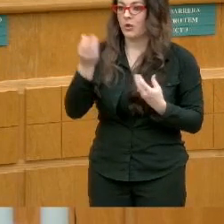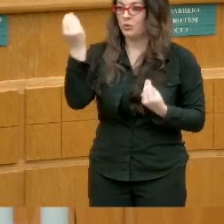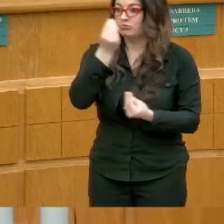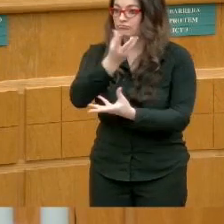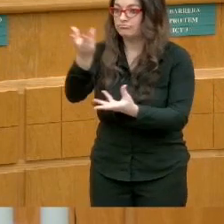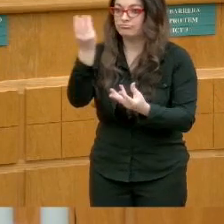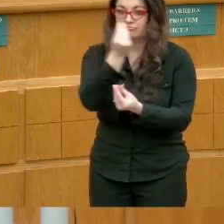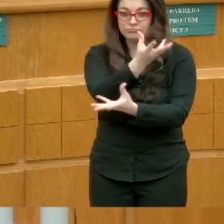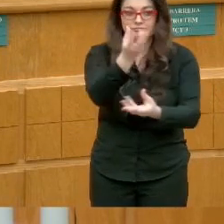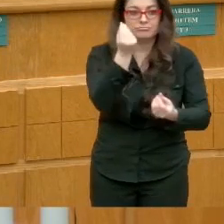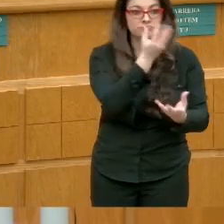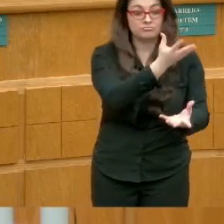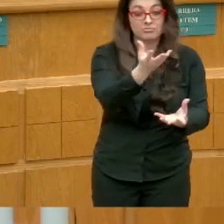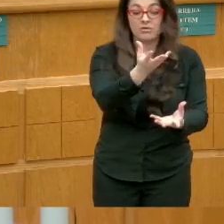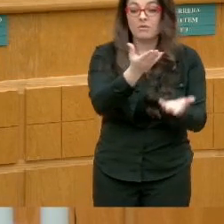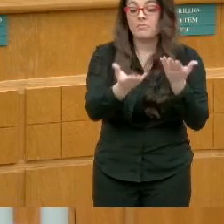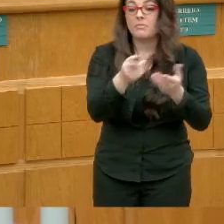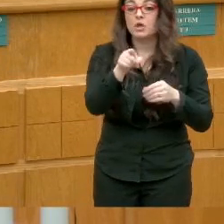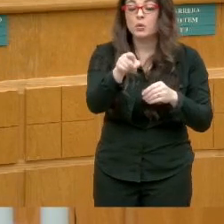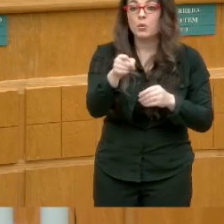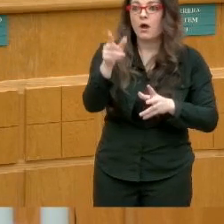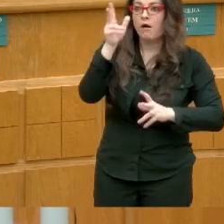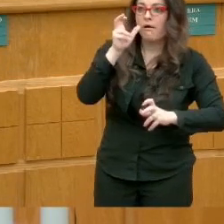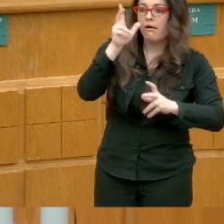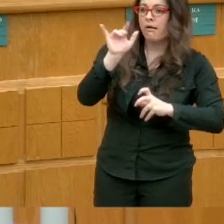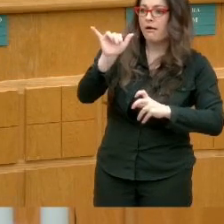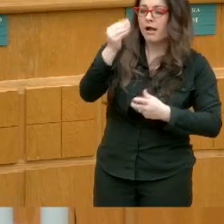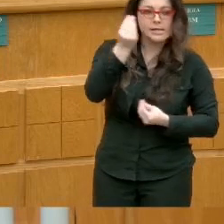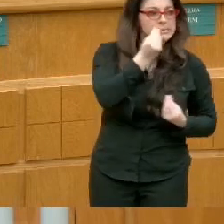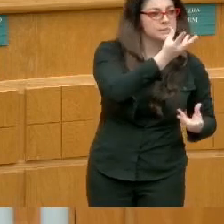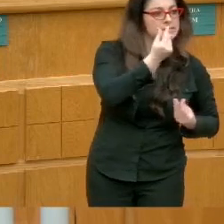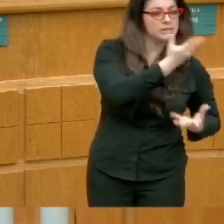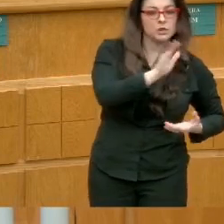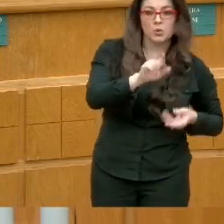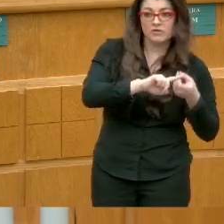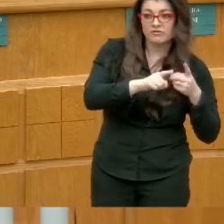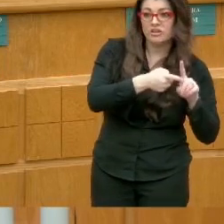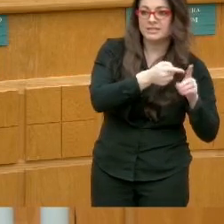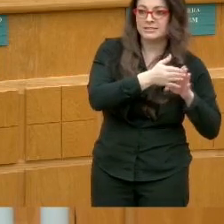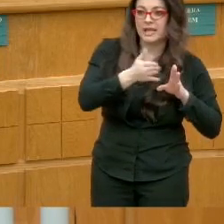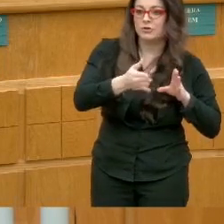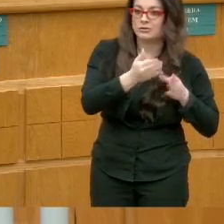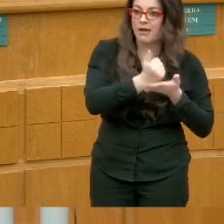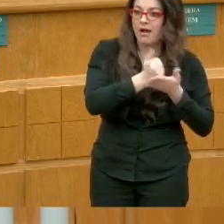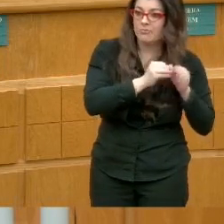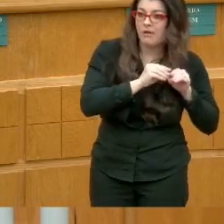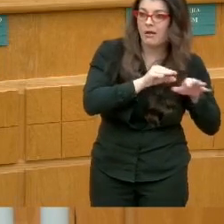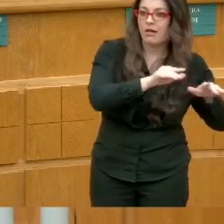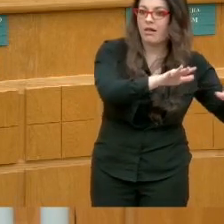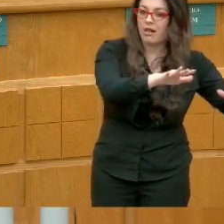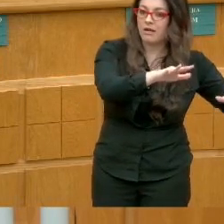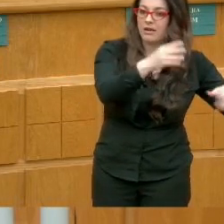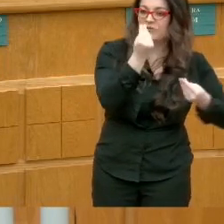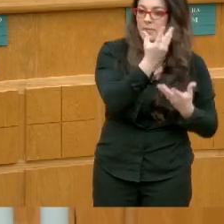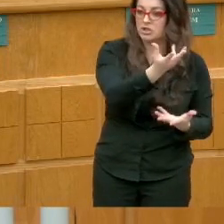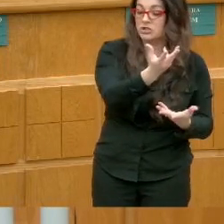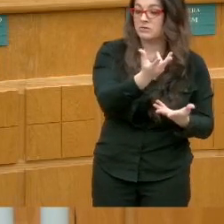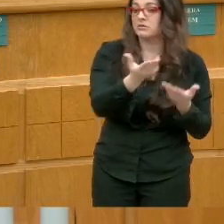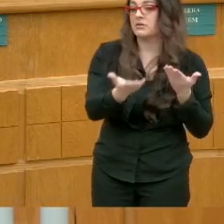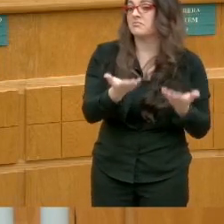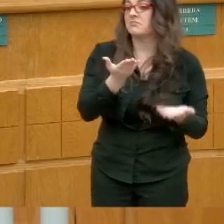colleagues, friends, neighbors, the more we can stay in a pretty decent situation in terms of number of COVID cases in our